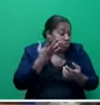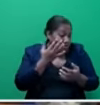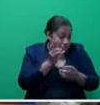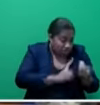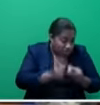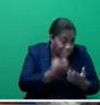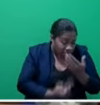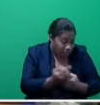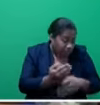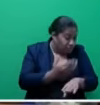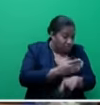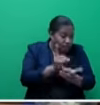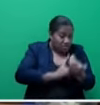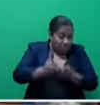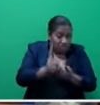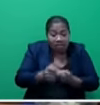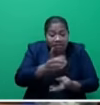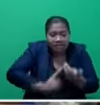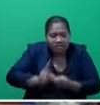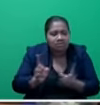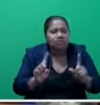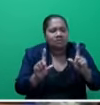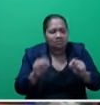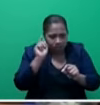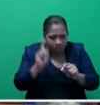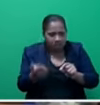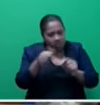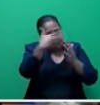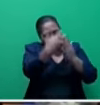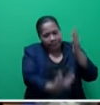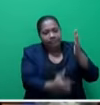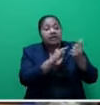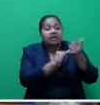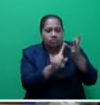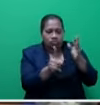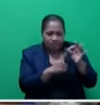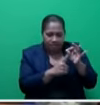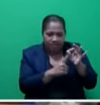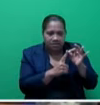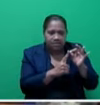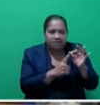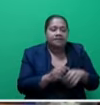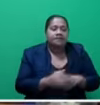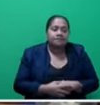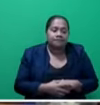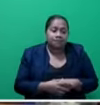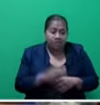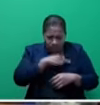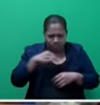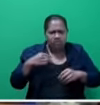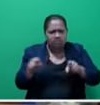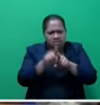awareness program for the Central Division will be held on 16 December 2020 in Suva. Honorable Speaker, the ministry also understands